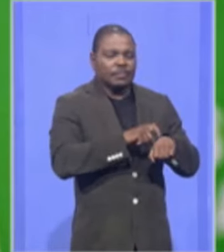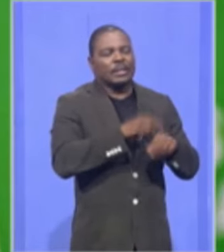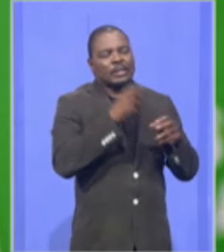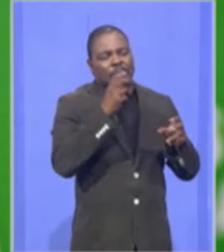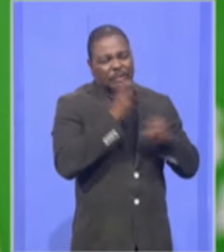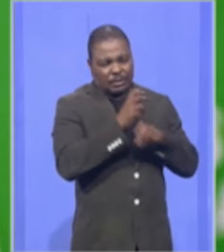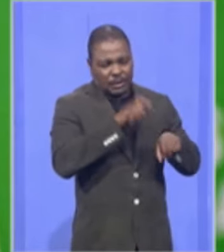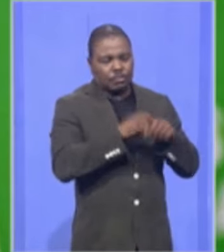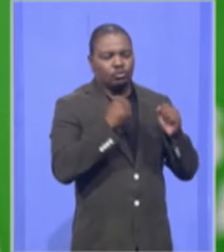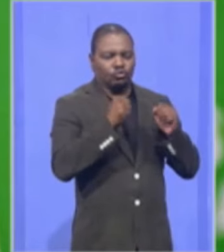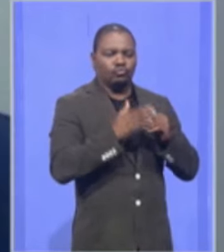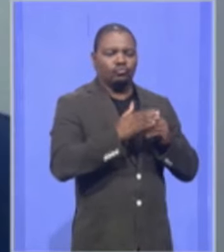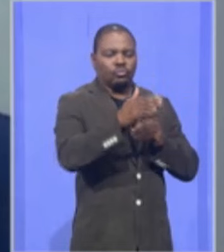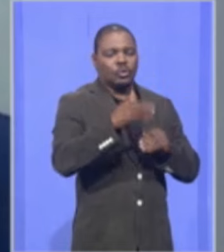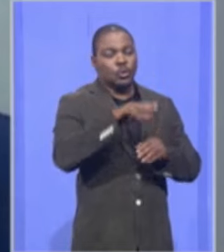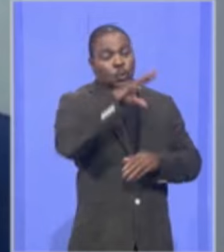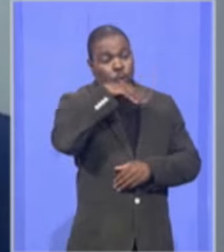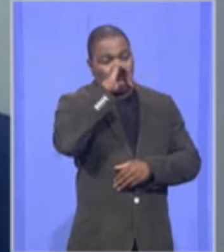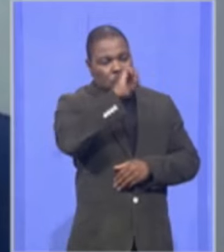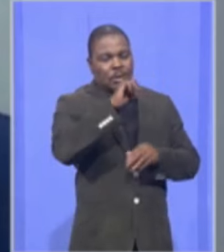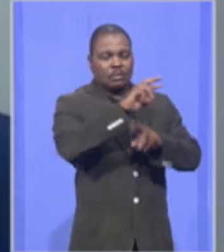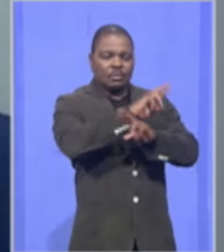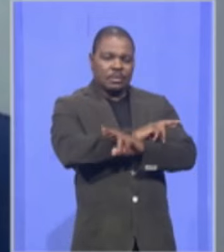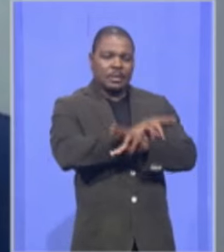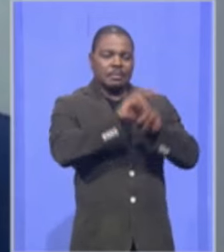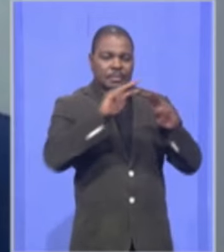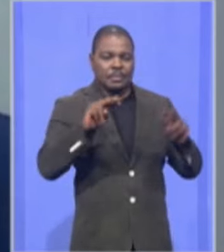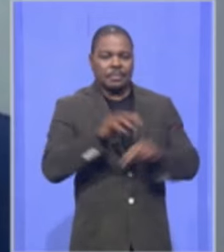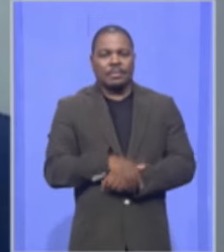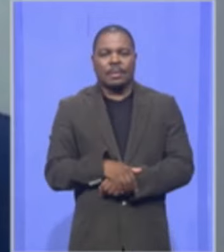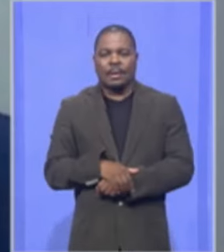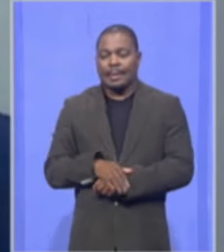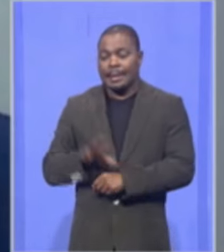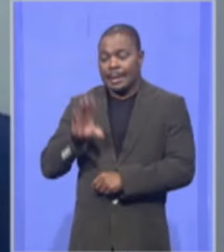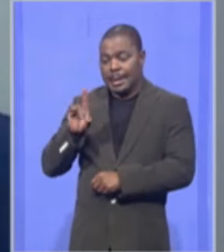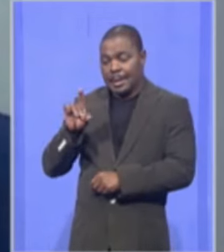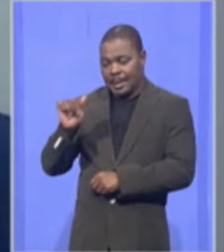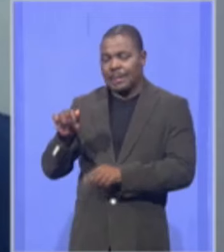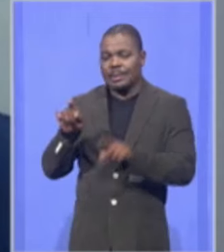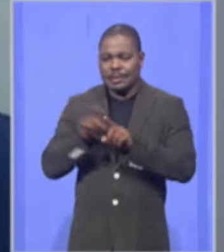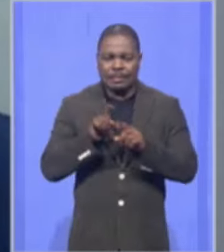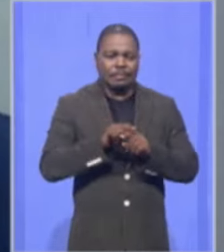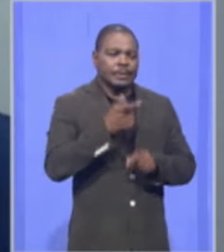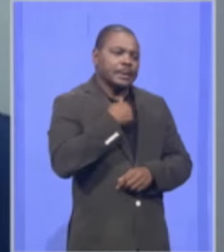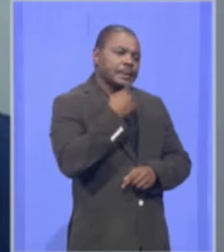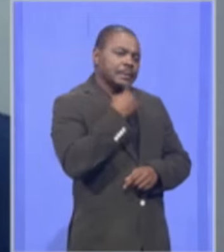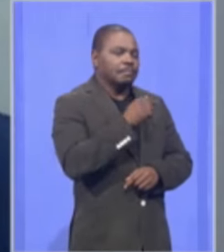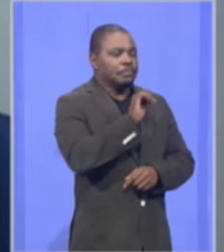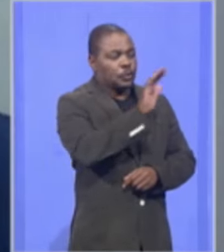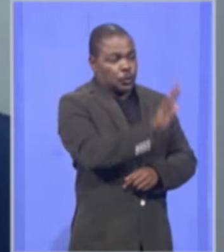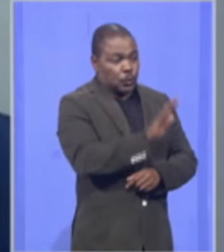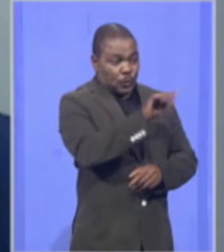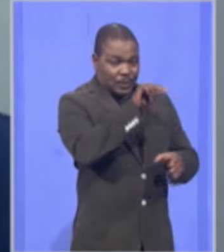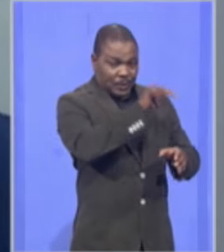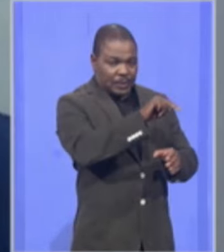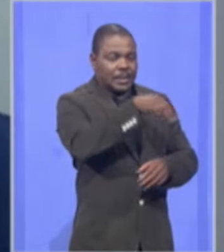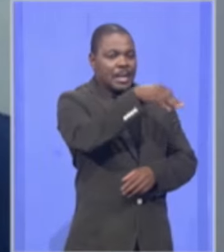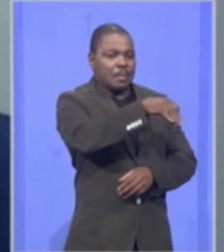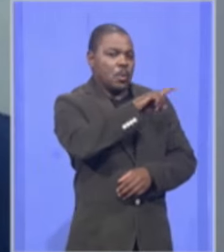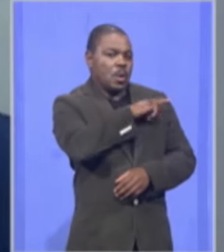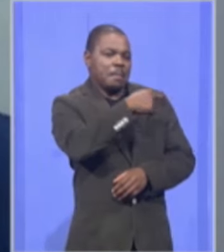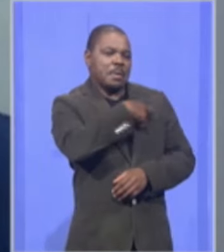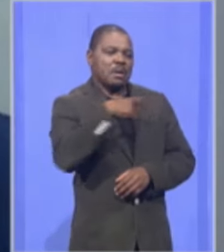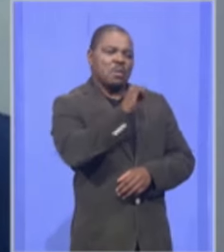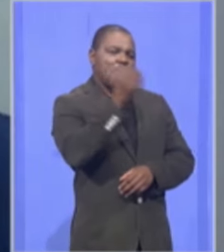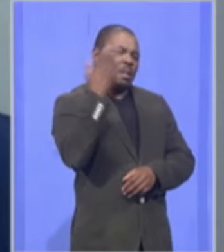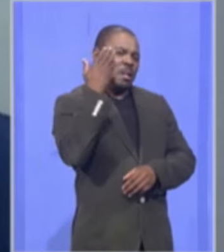soul rest in peace. The Democratic Alliance extends our condolences on the passing of Namibia's founding president, Sam Nujoma.